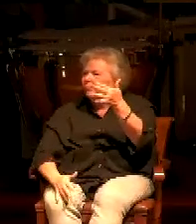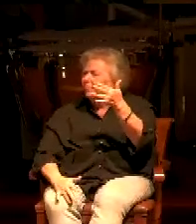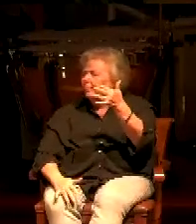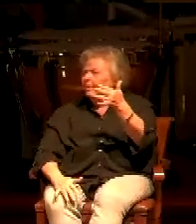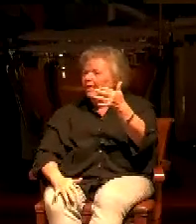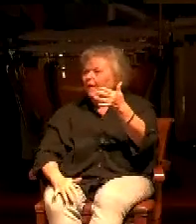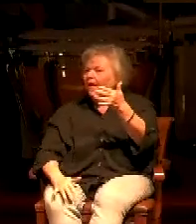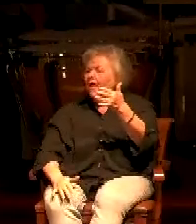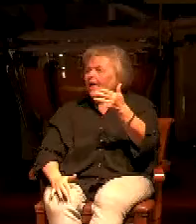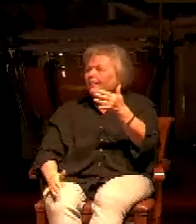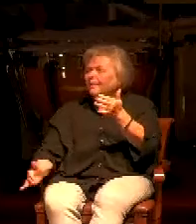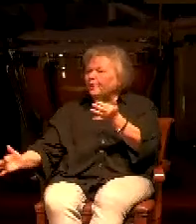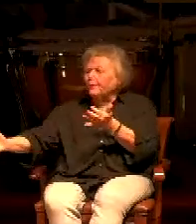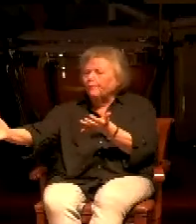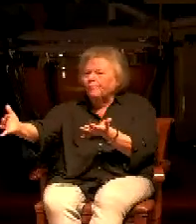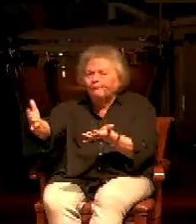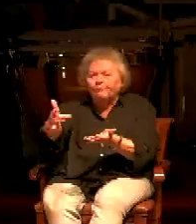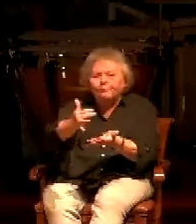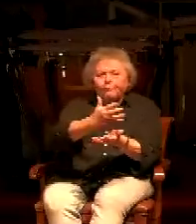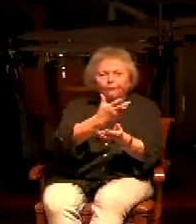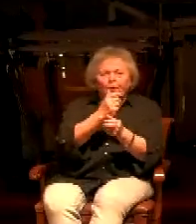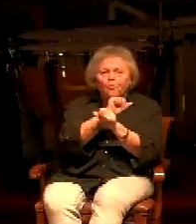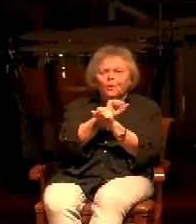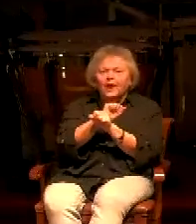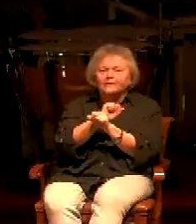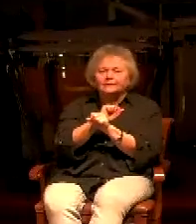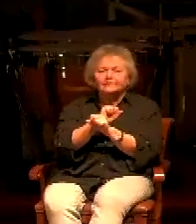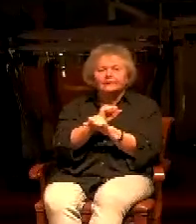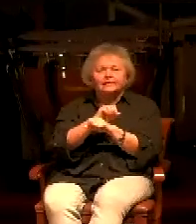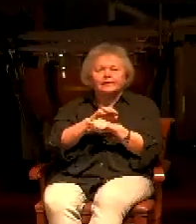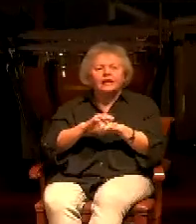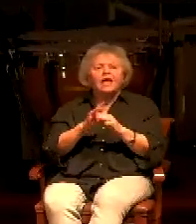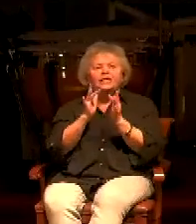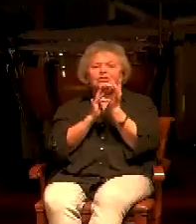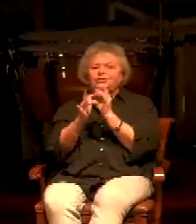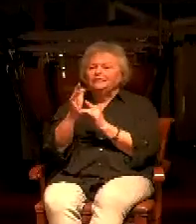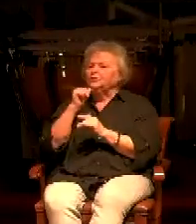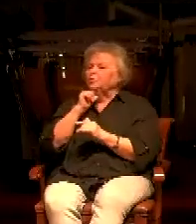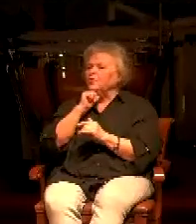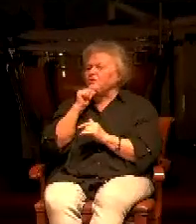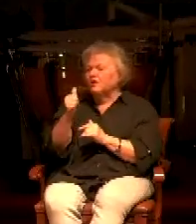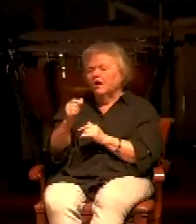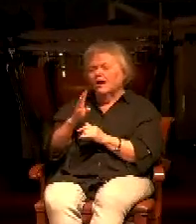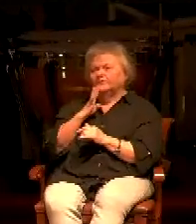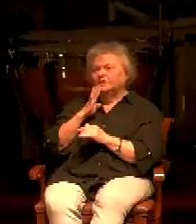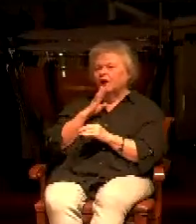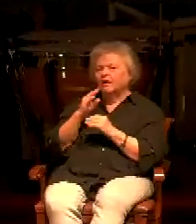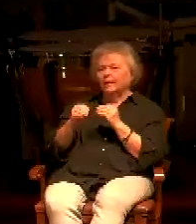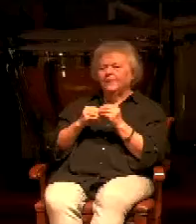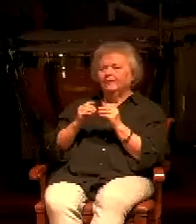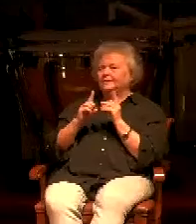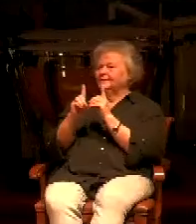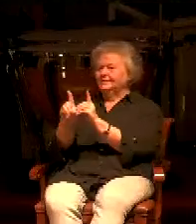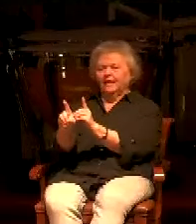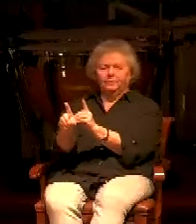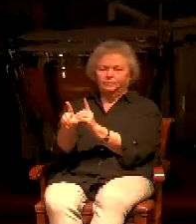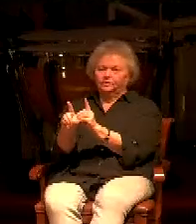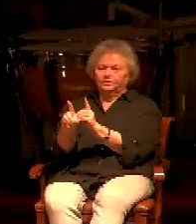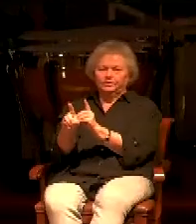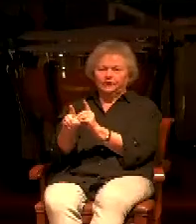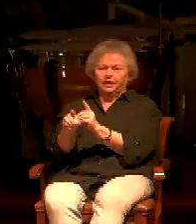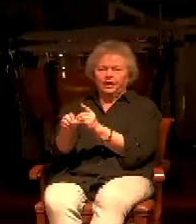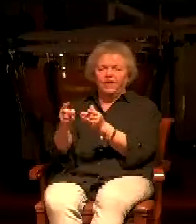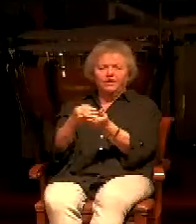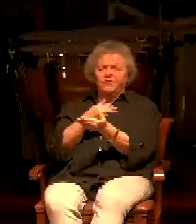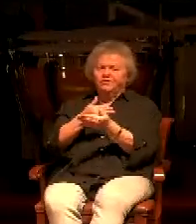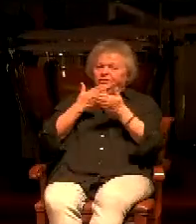And Jesus will not talk about his disciples. Why? Because the great shepherd is protecting his sheep. He is